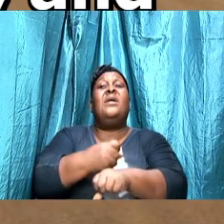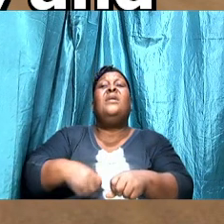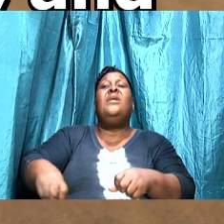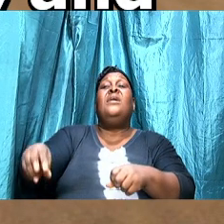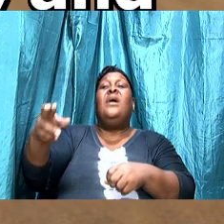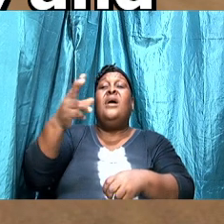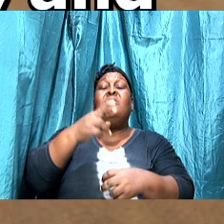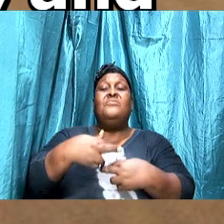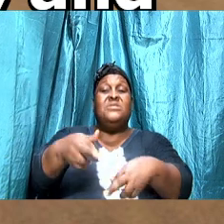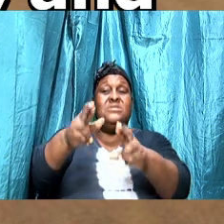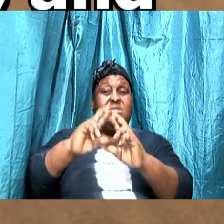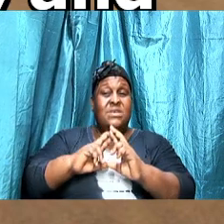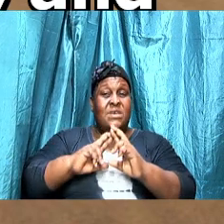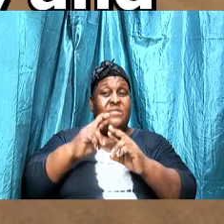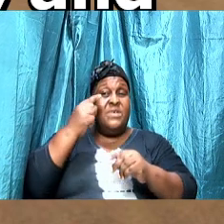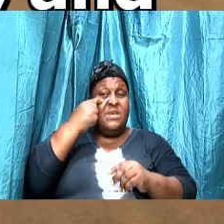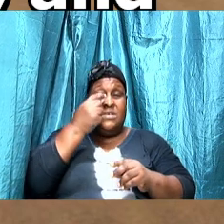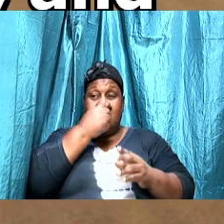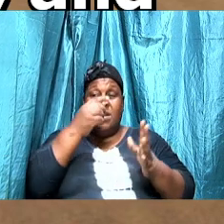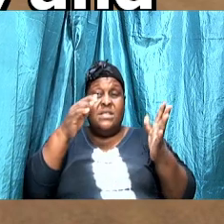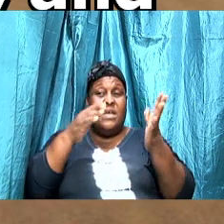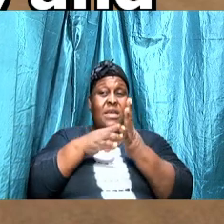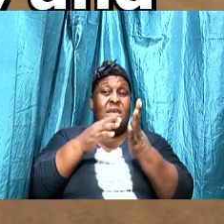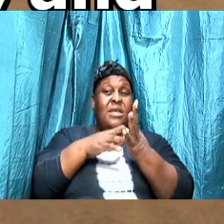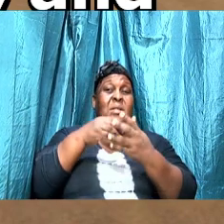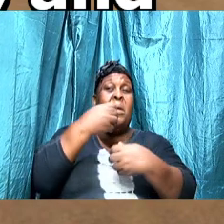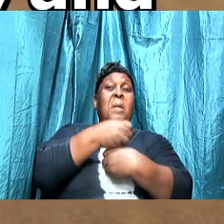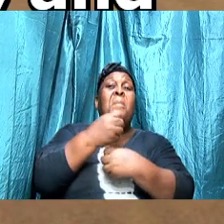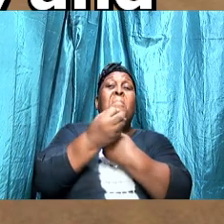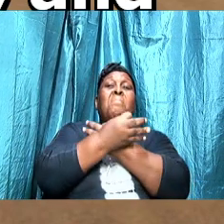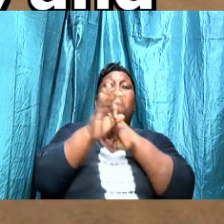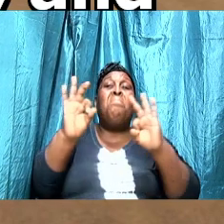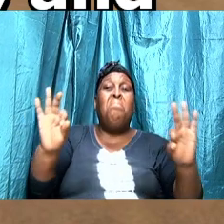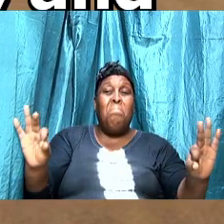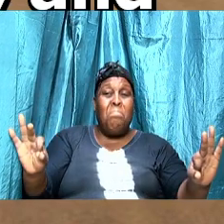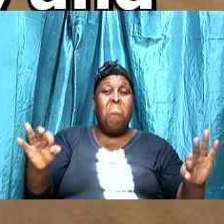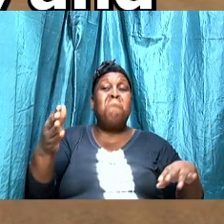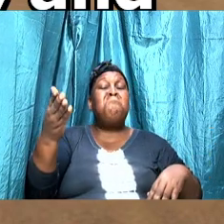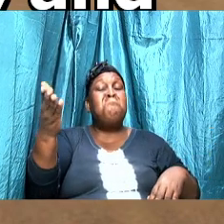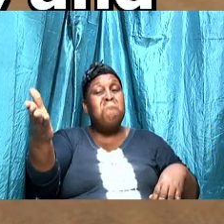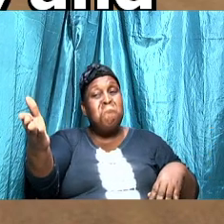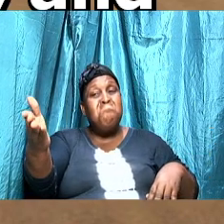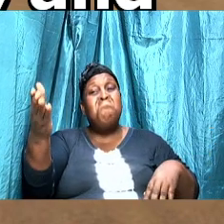sight to the blind, to set at liberty them that are,